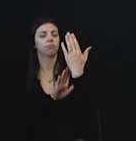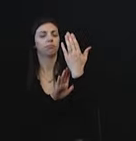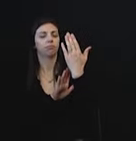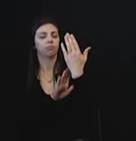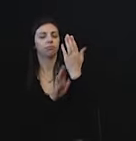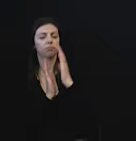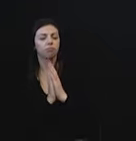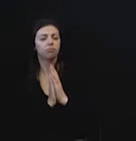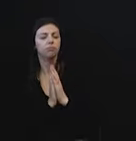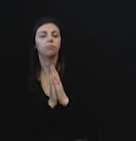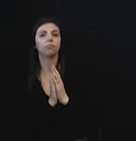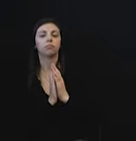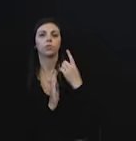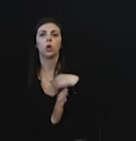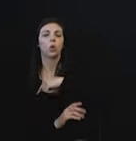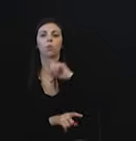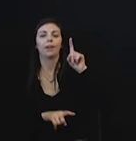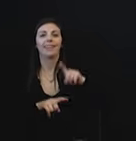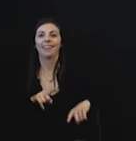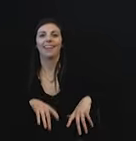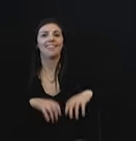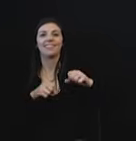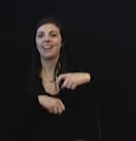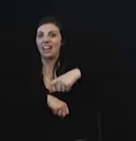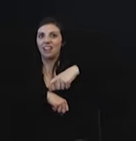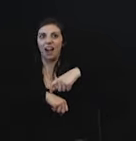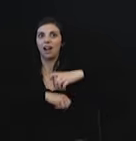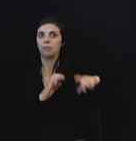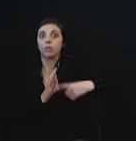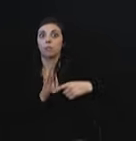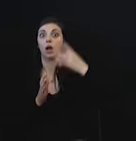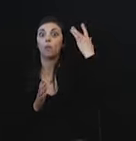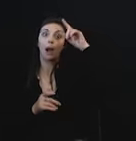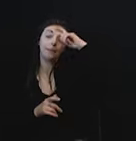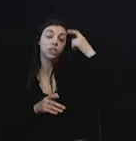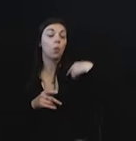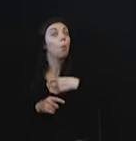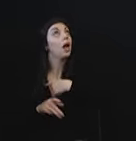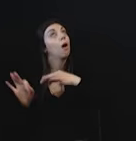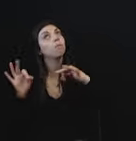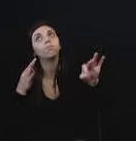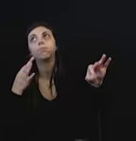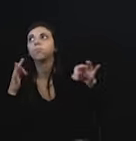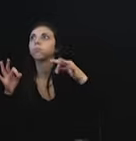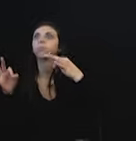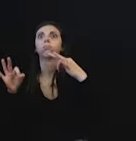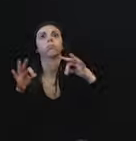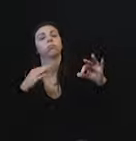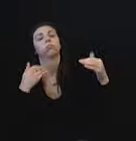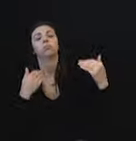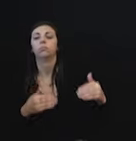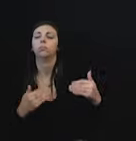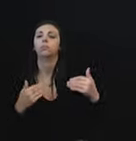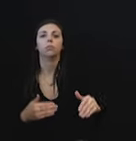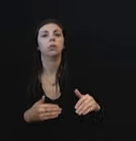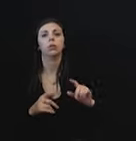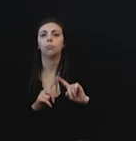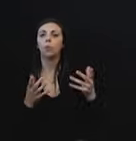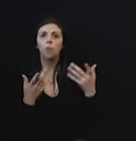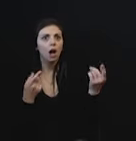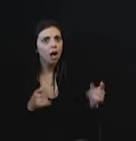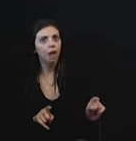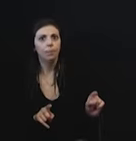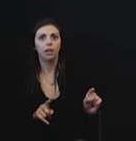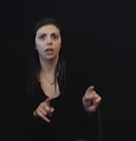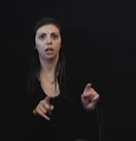You see, we can't take the time sometimes because we are so distracted. But what ends up happening is when